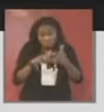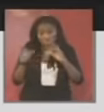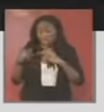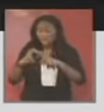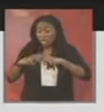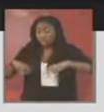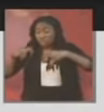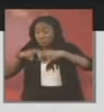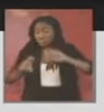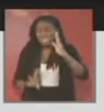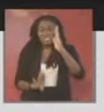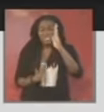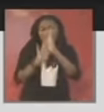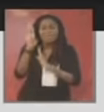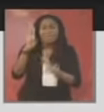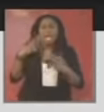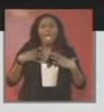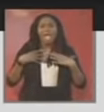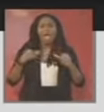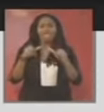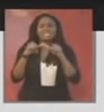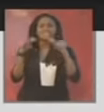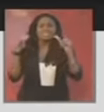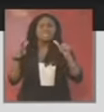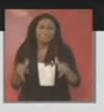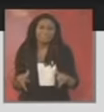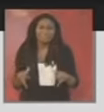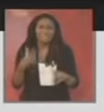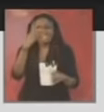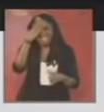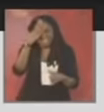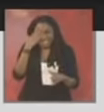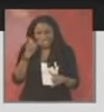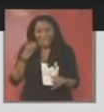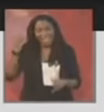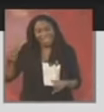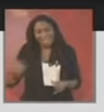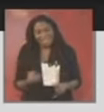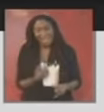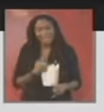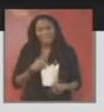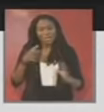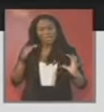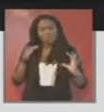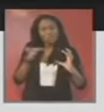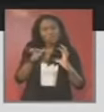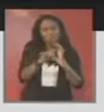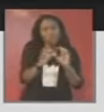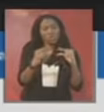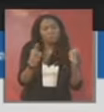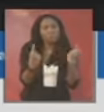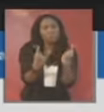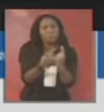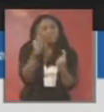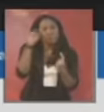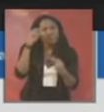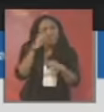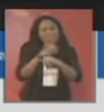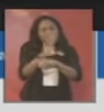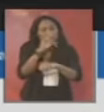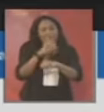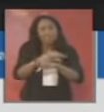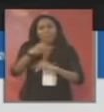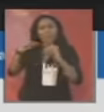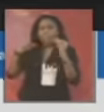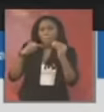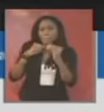those roles that I perform that I was invited to be a member of the Technical Advisory Group. Next slide.